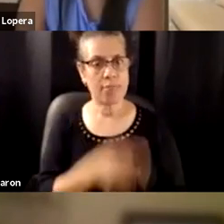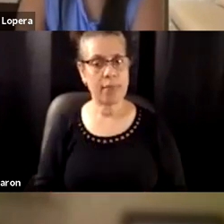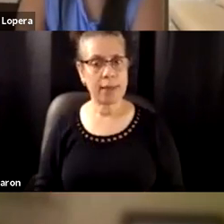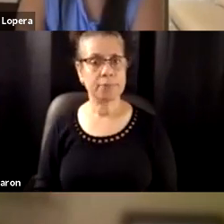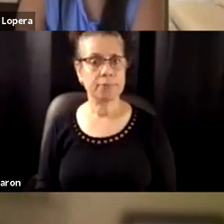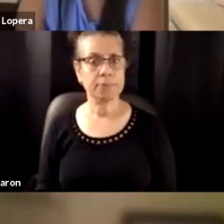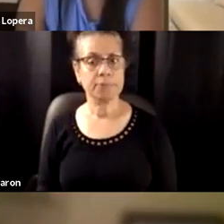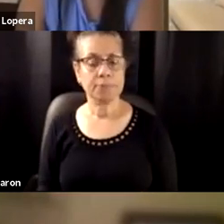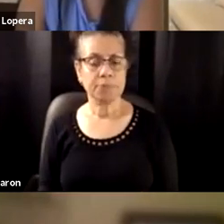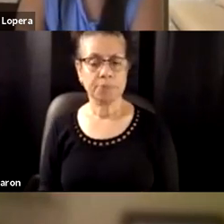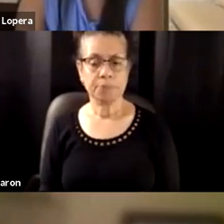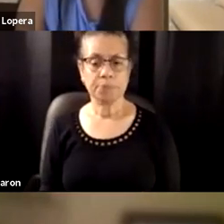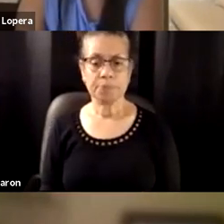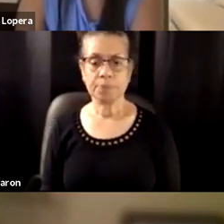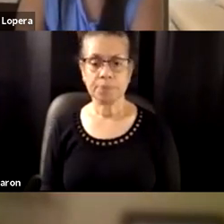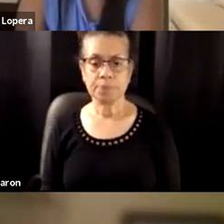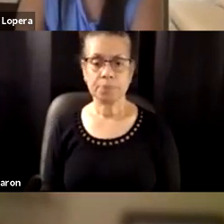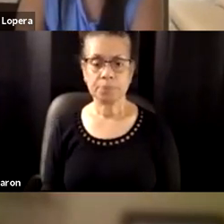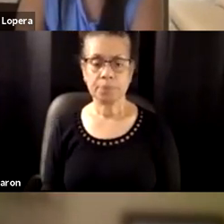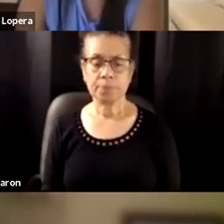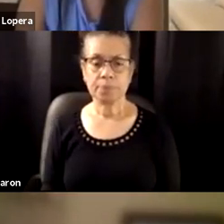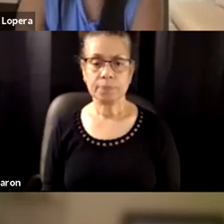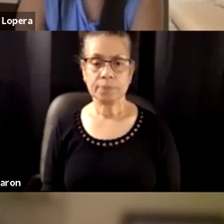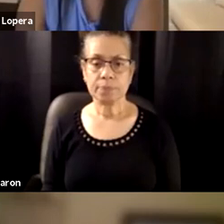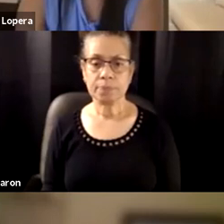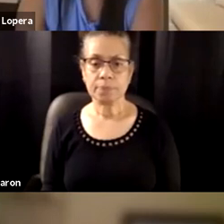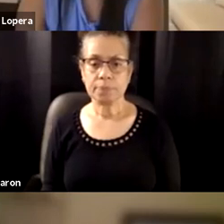wanted to um raise an issue